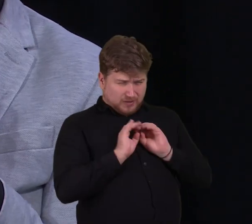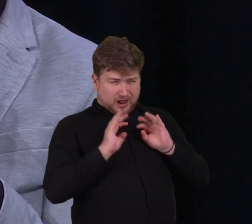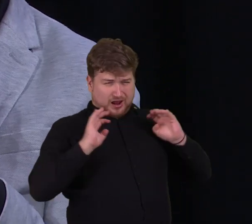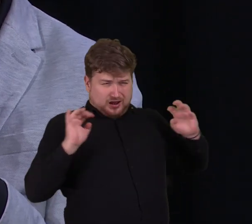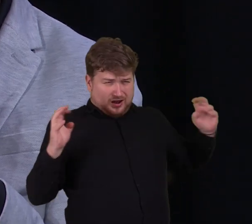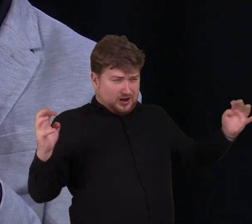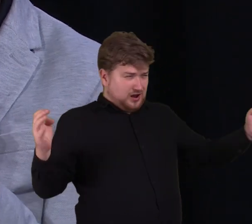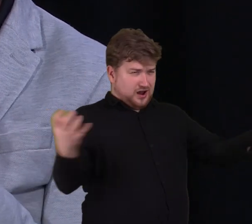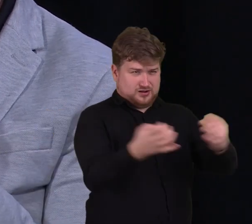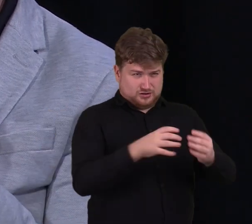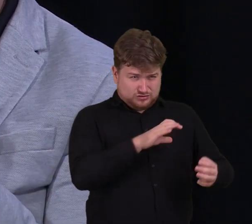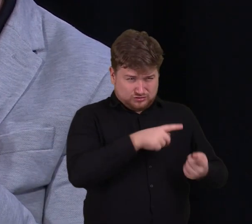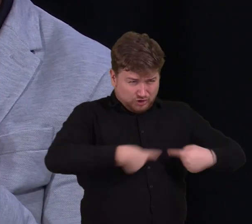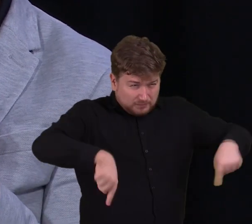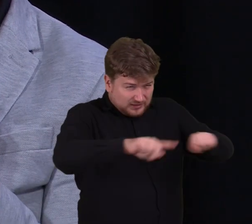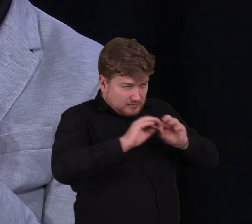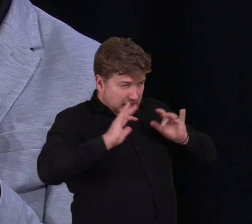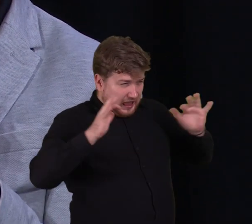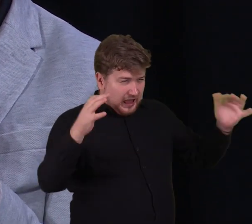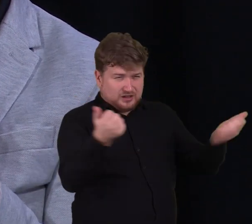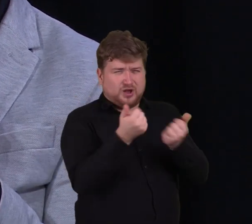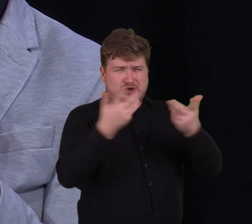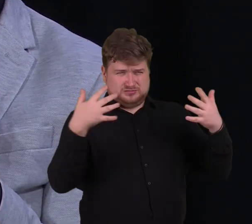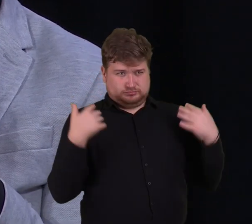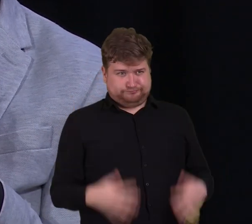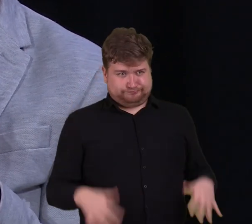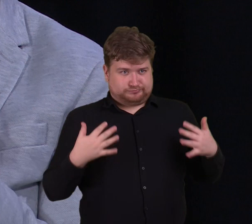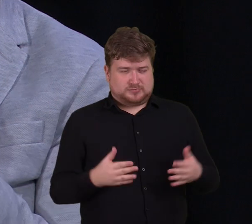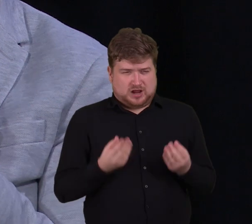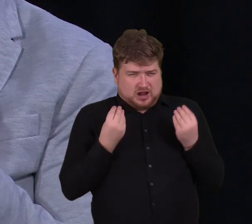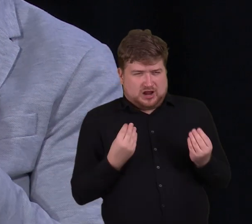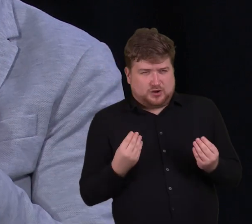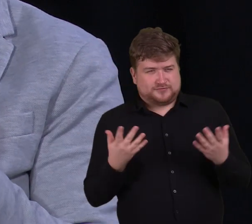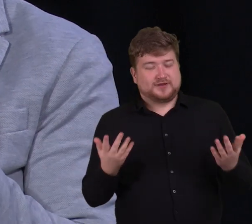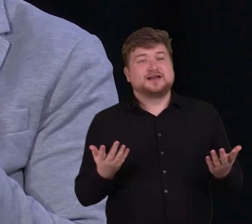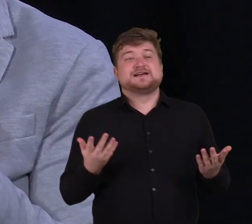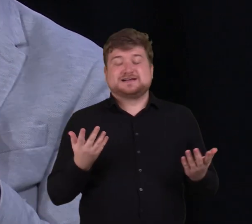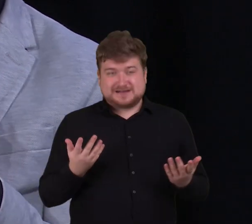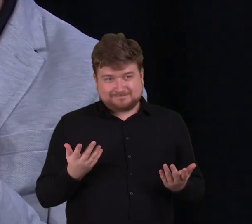structure. So in this regard, we have representatives of the biggest